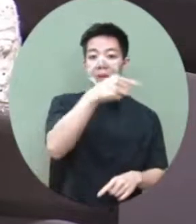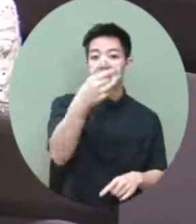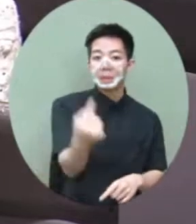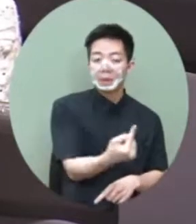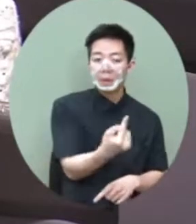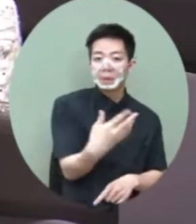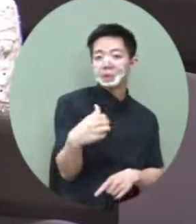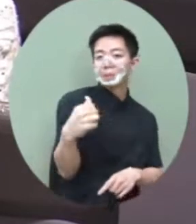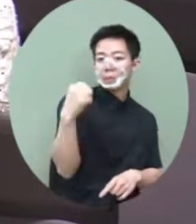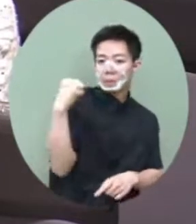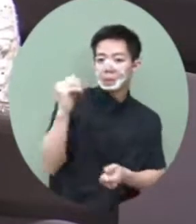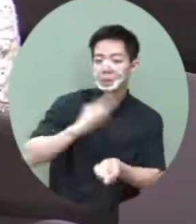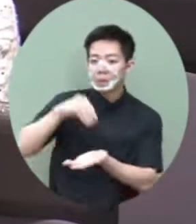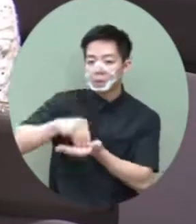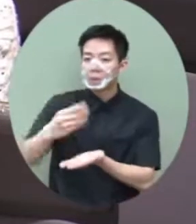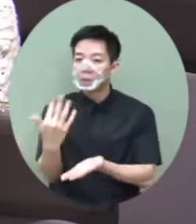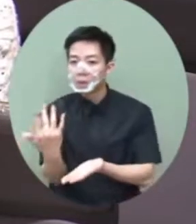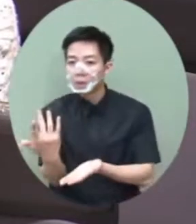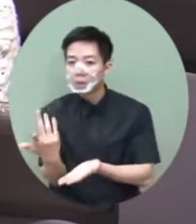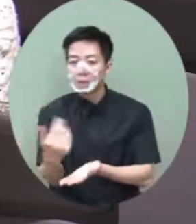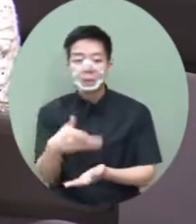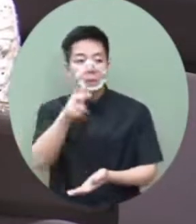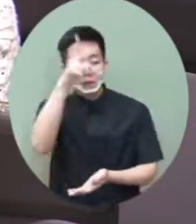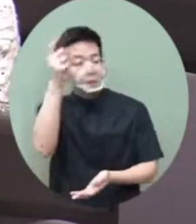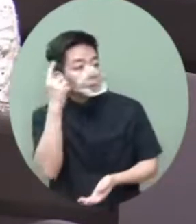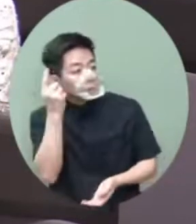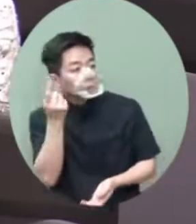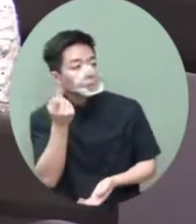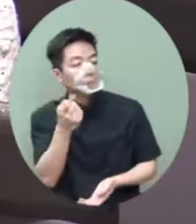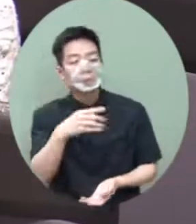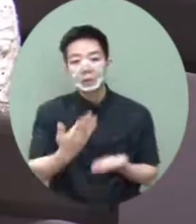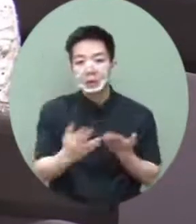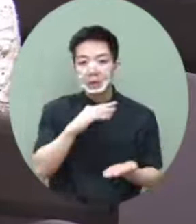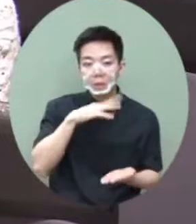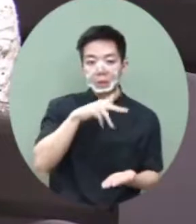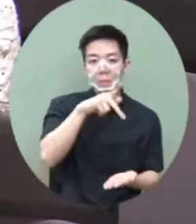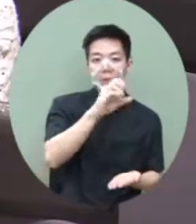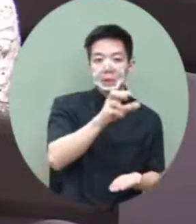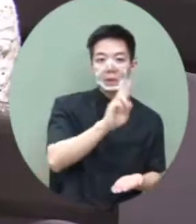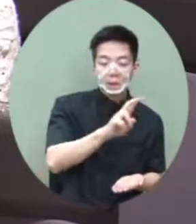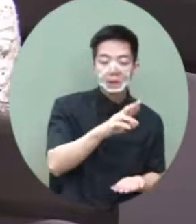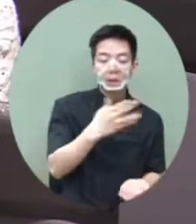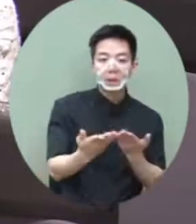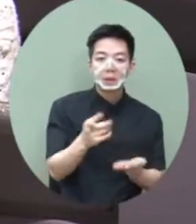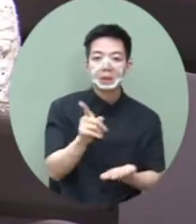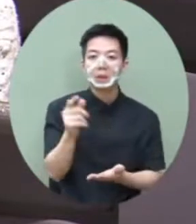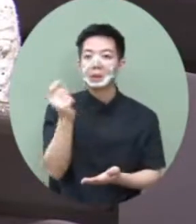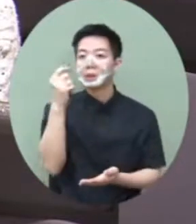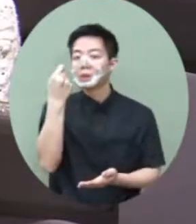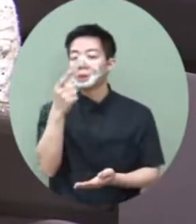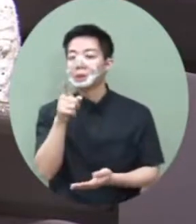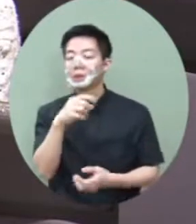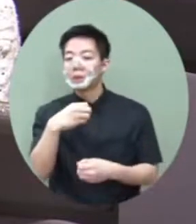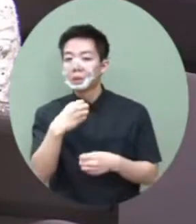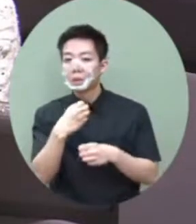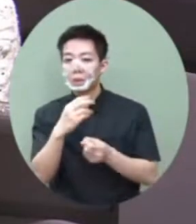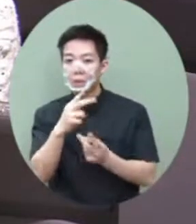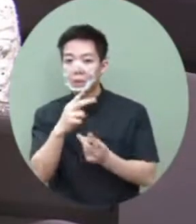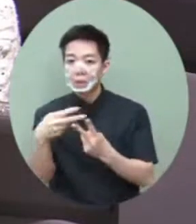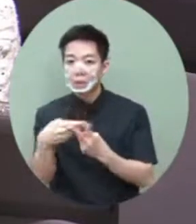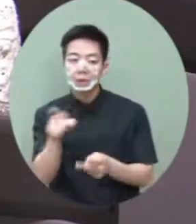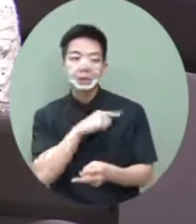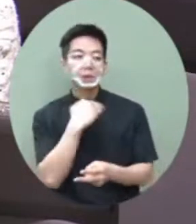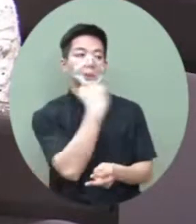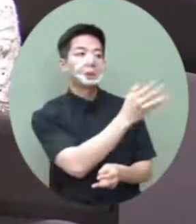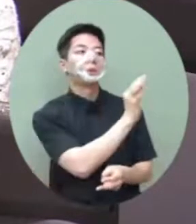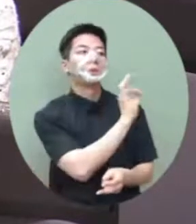there are ways to identify these silent carriers and for members of the public not reporting